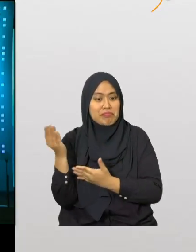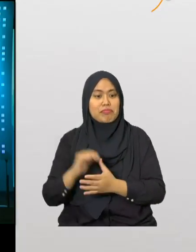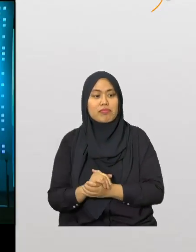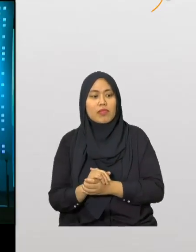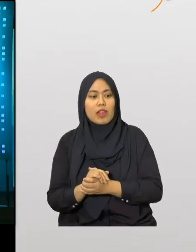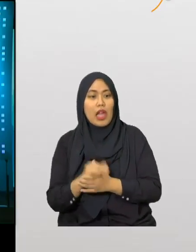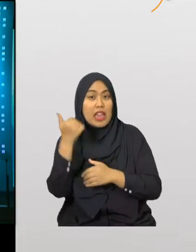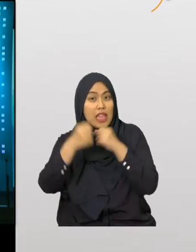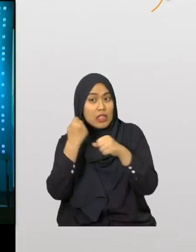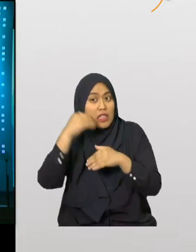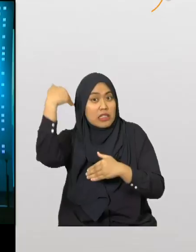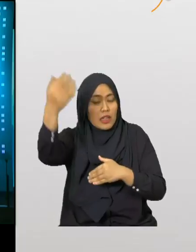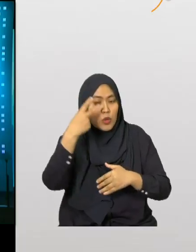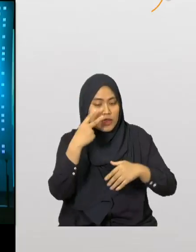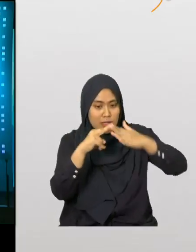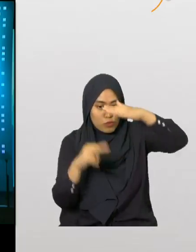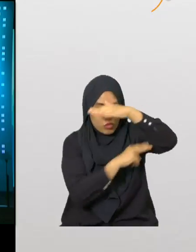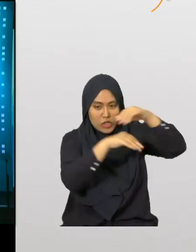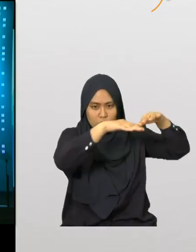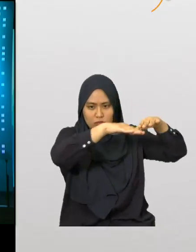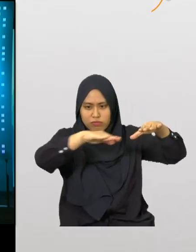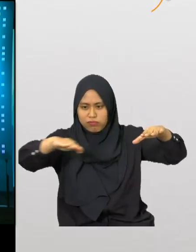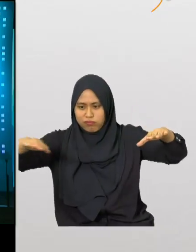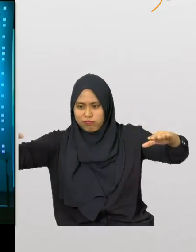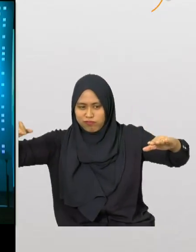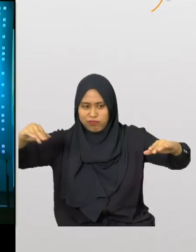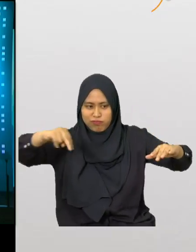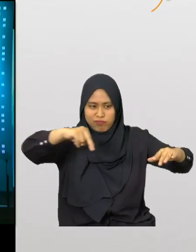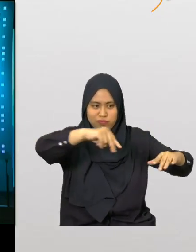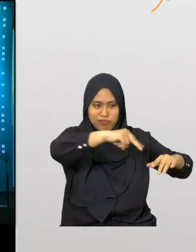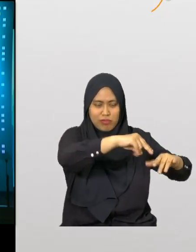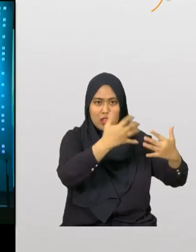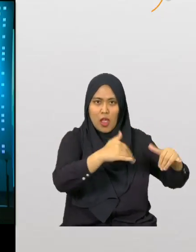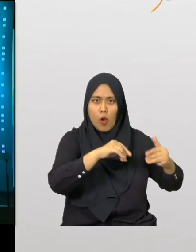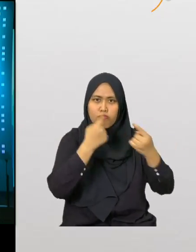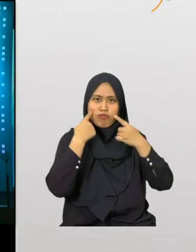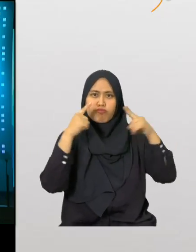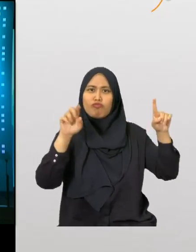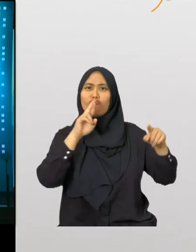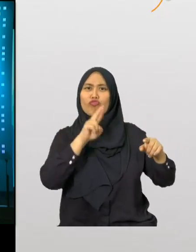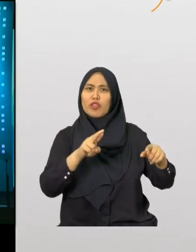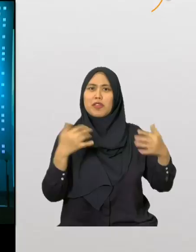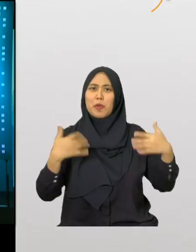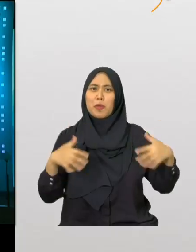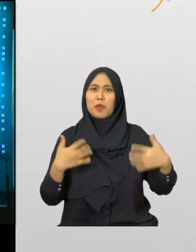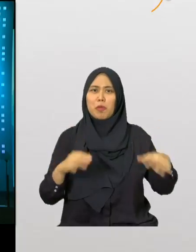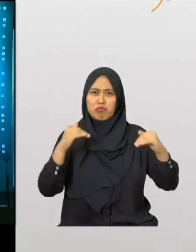later, you cross the bridge and it becomes reality. And this